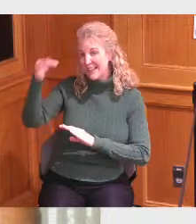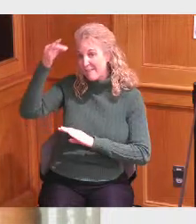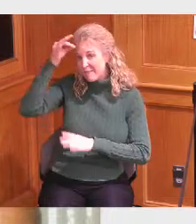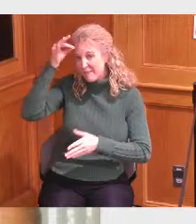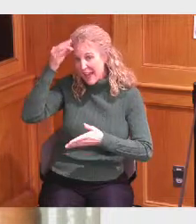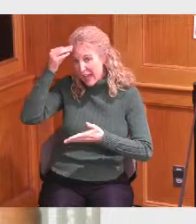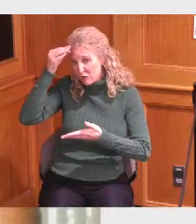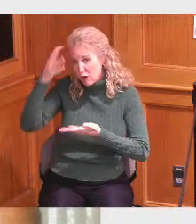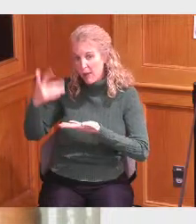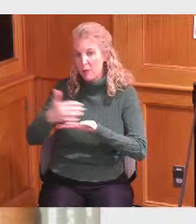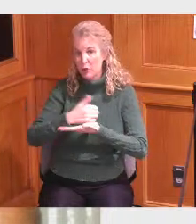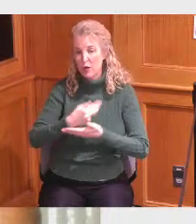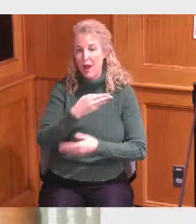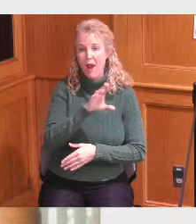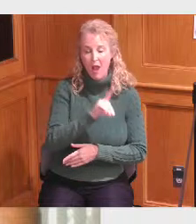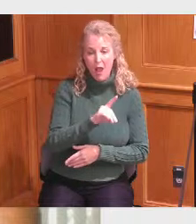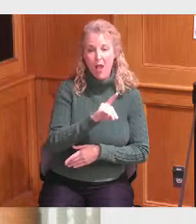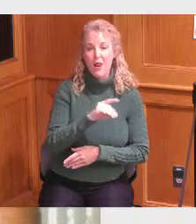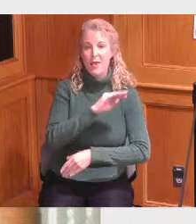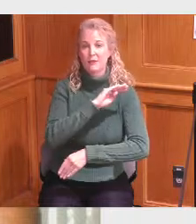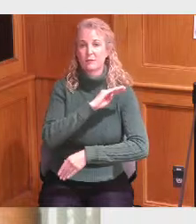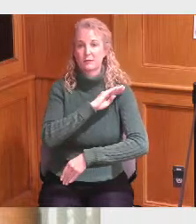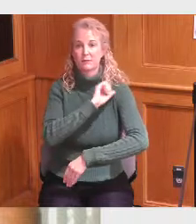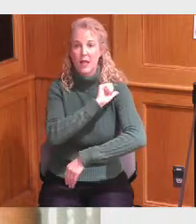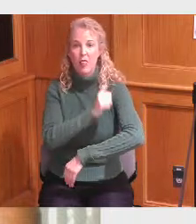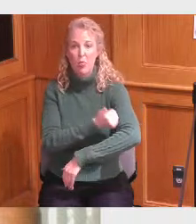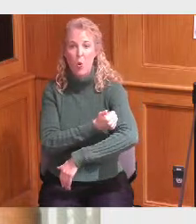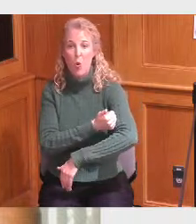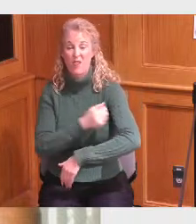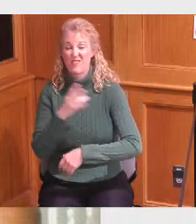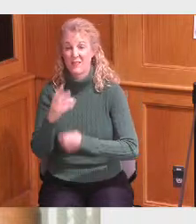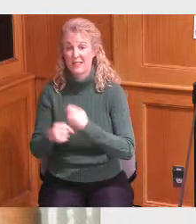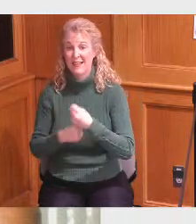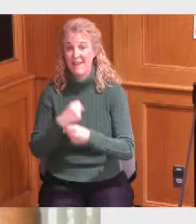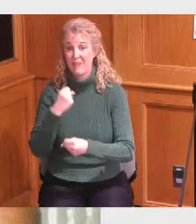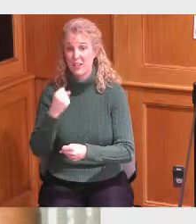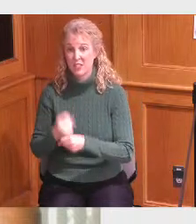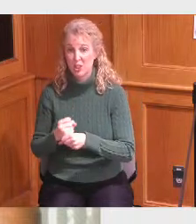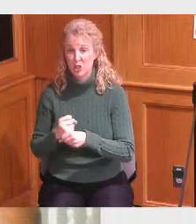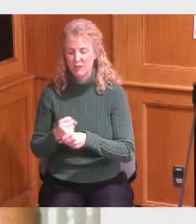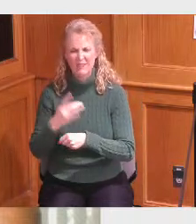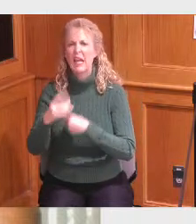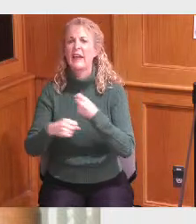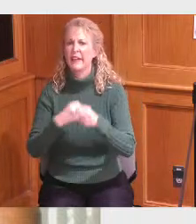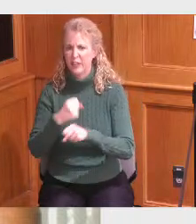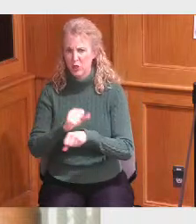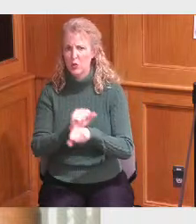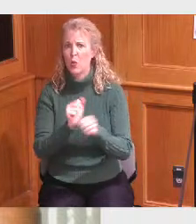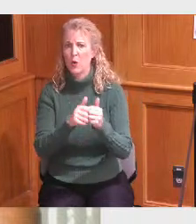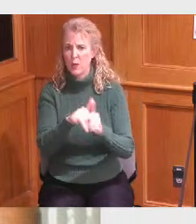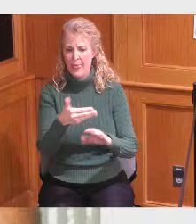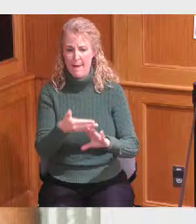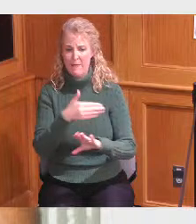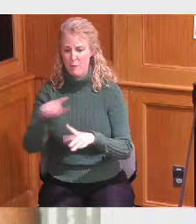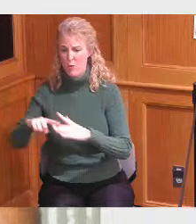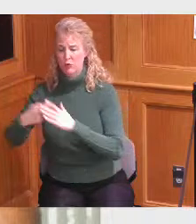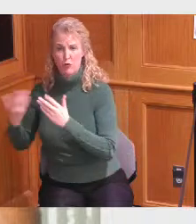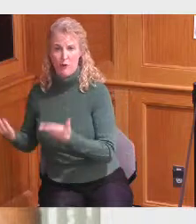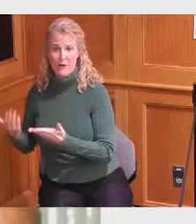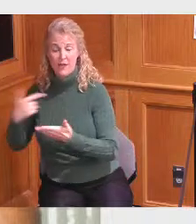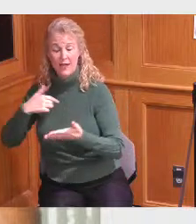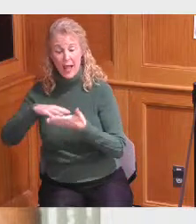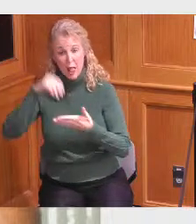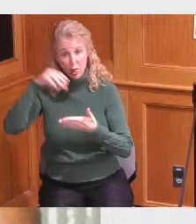Working with the HUD and the Housing Authority. And I spent 7 years almost 8 years doing that before I came here. And what I